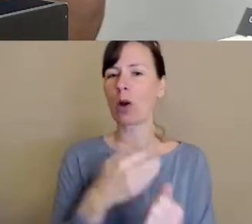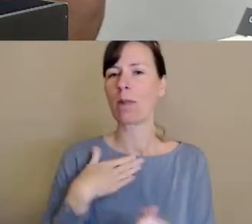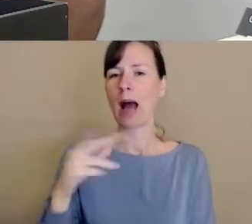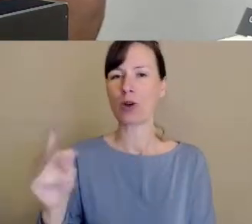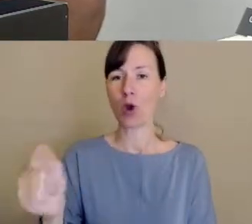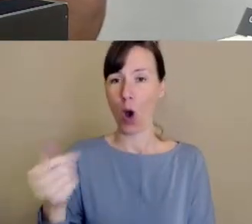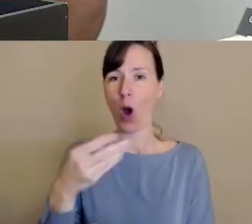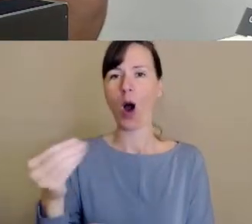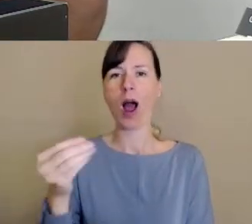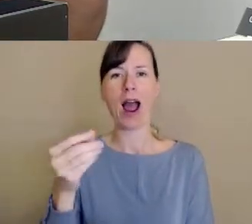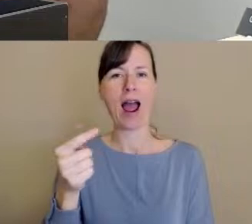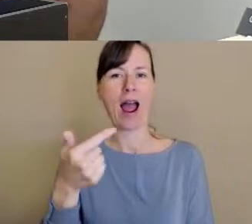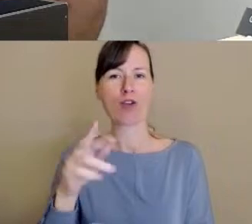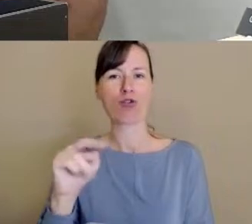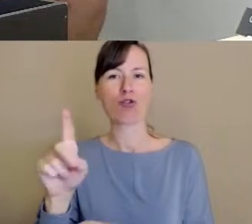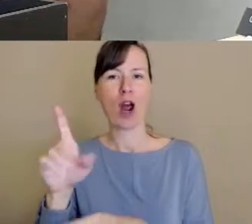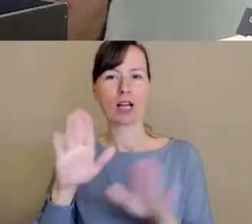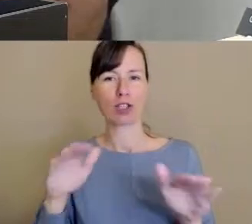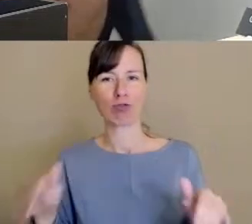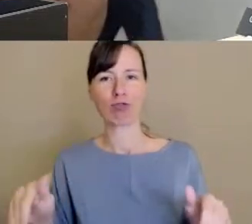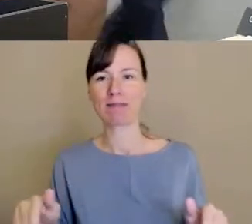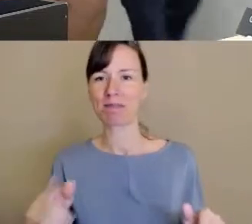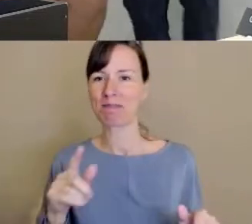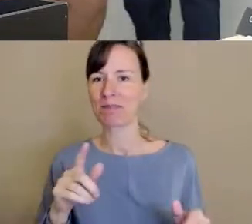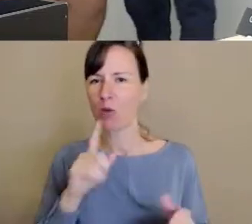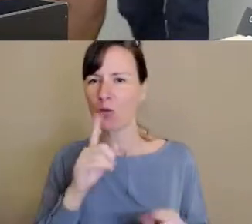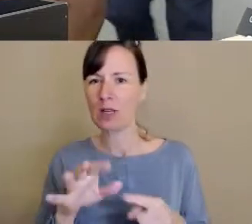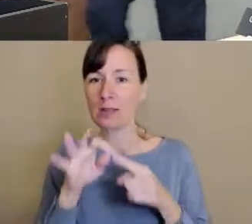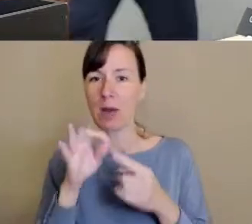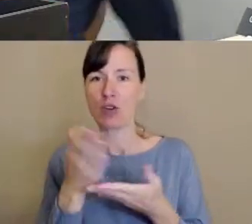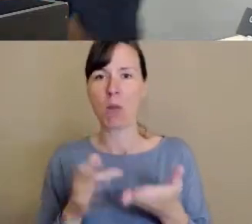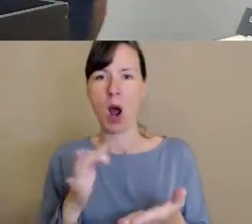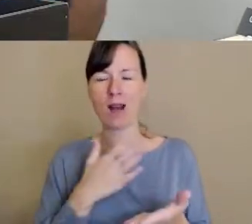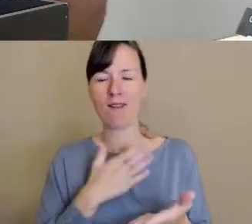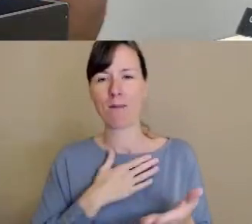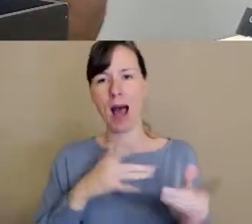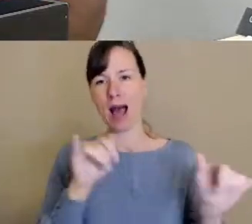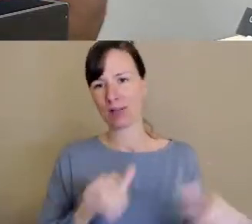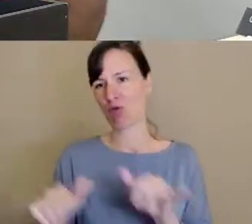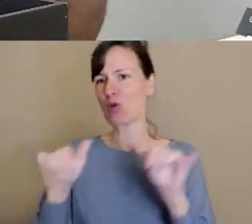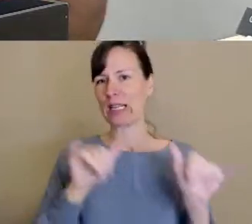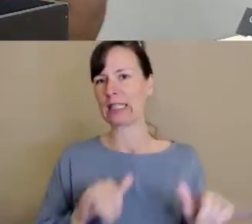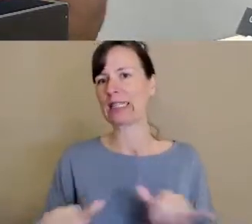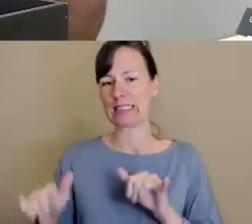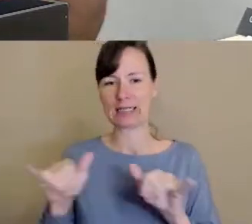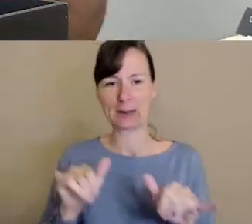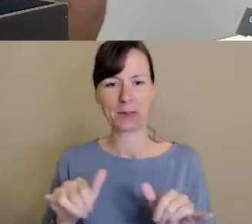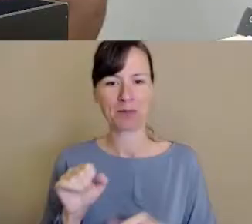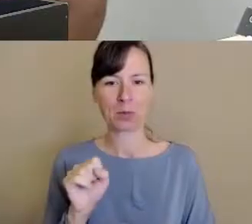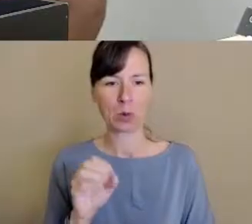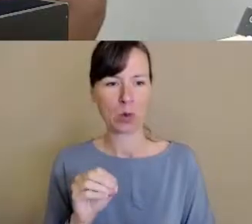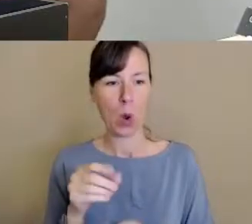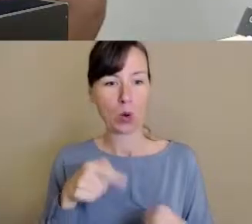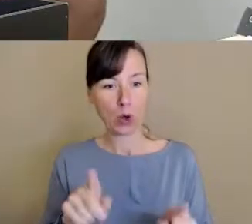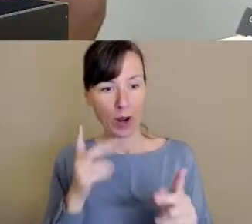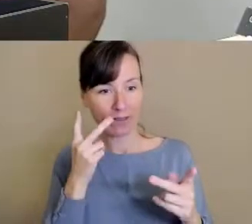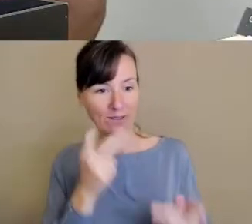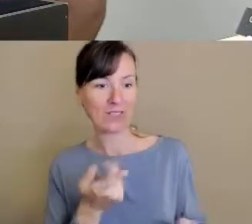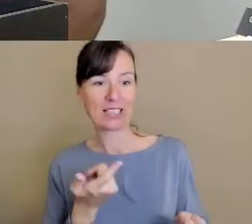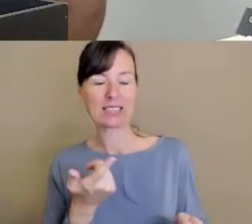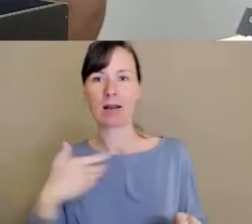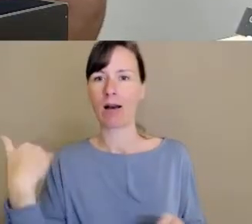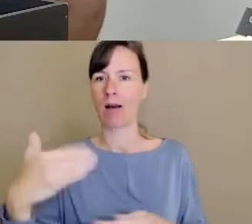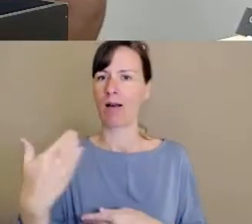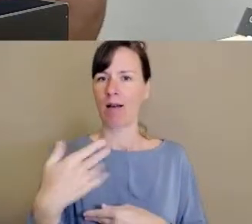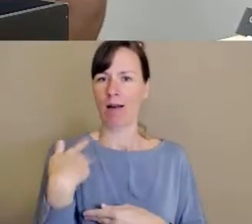a very special part of my routine. During these visits, I frequently encounter Gabe Horkler, who is consistently out